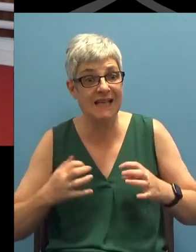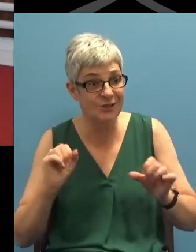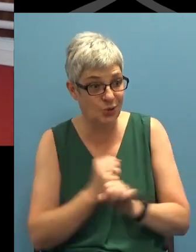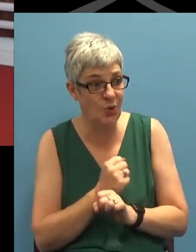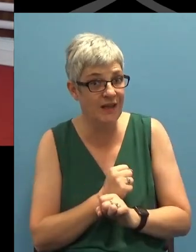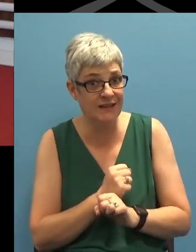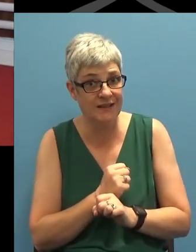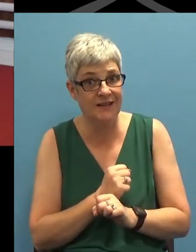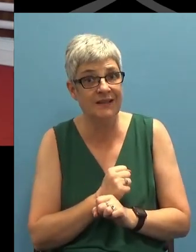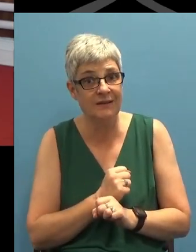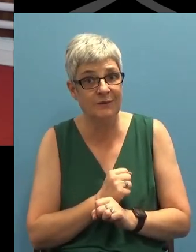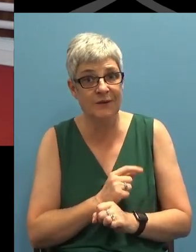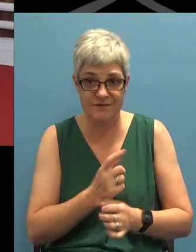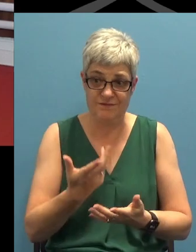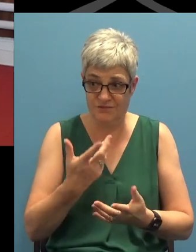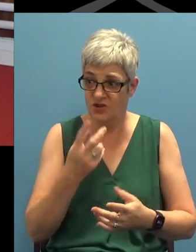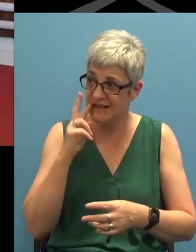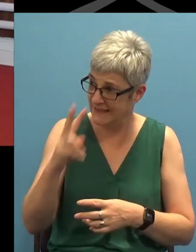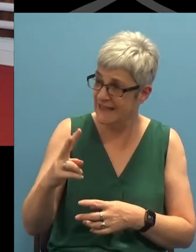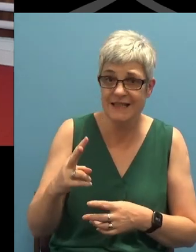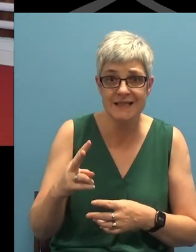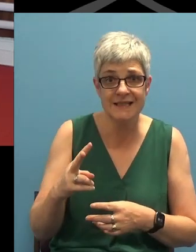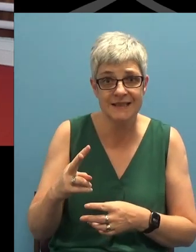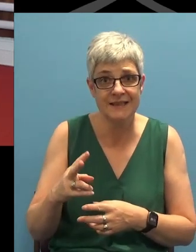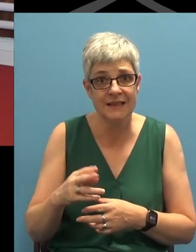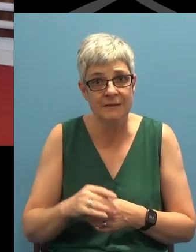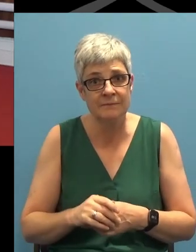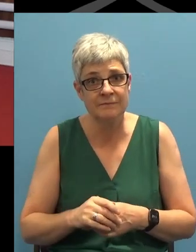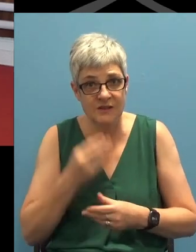this is what we've just been describing.